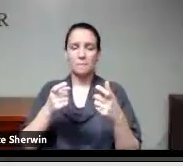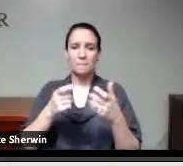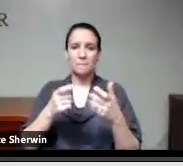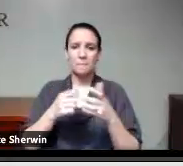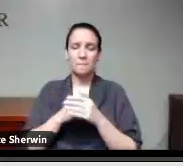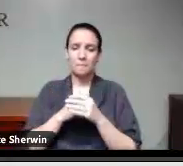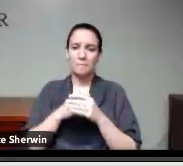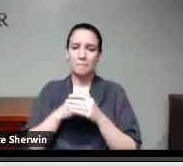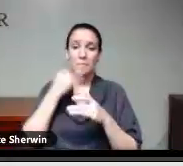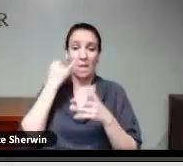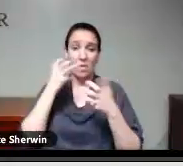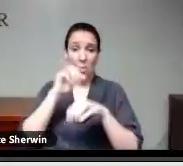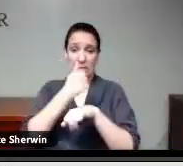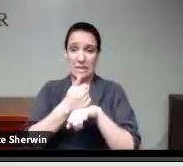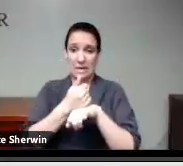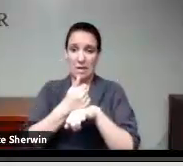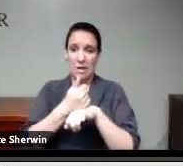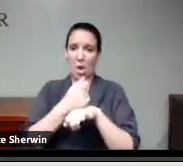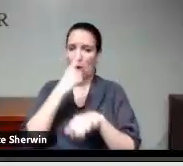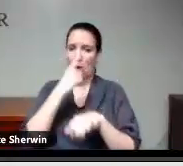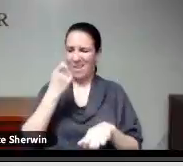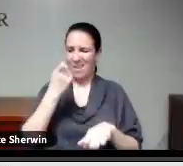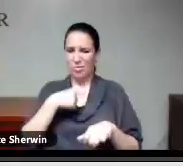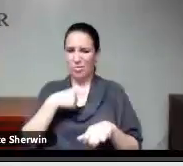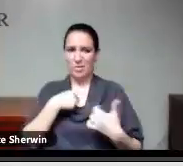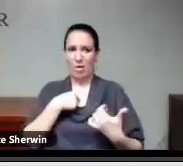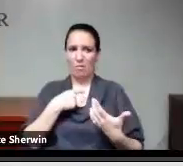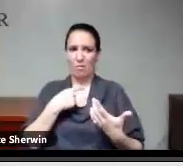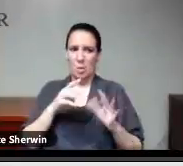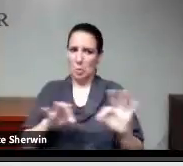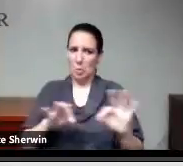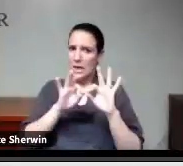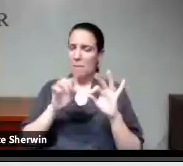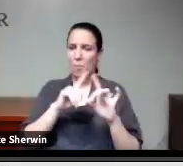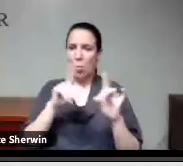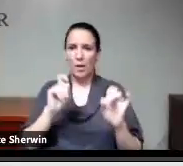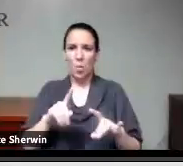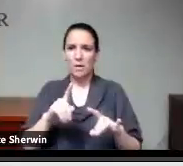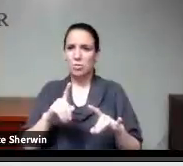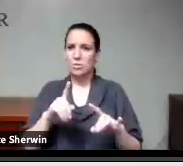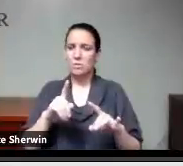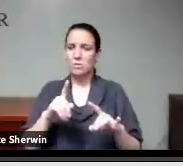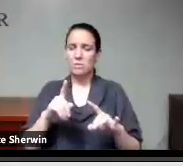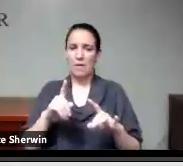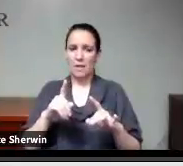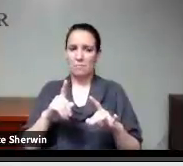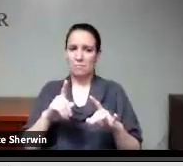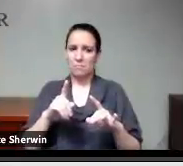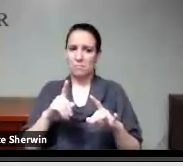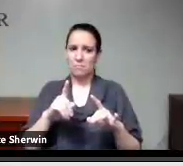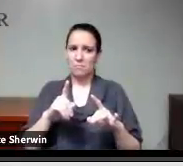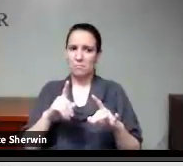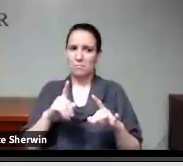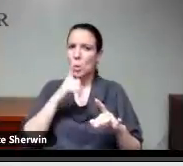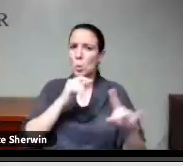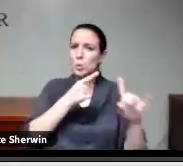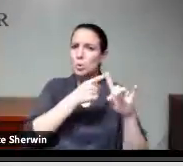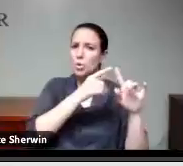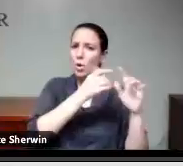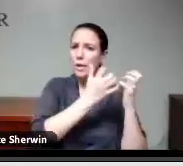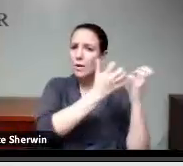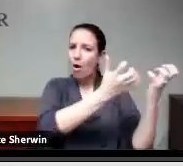setting these up, you ask yourself the key questions, and then you measure yourself against them. Who is your target audience, and really